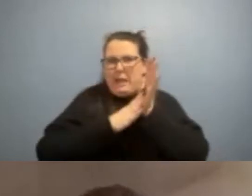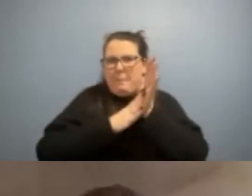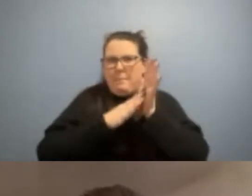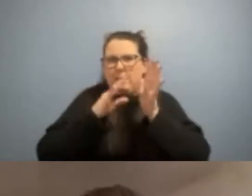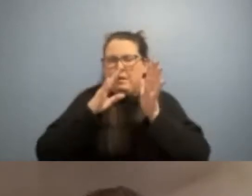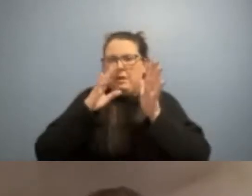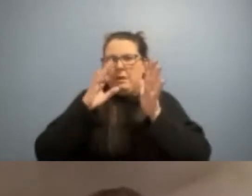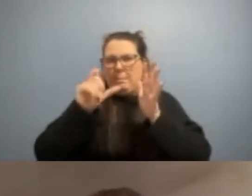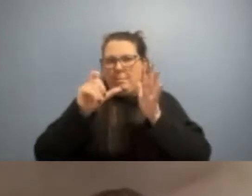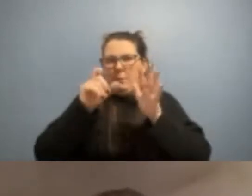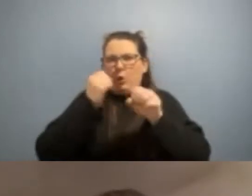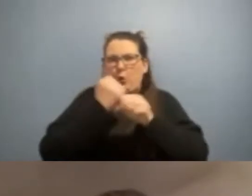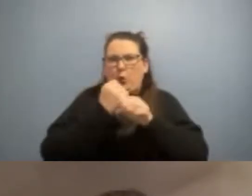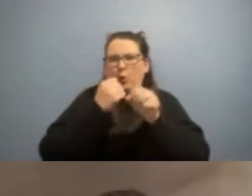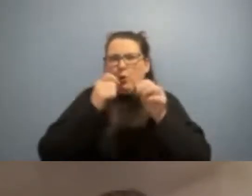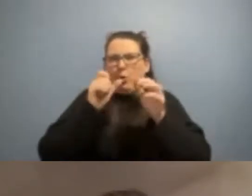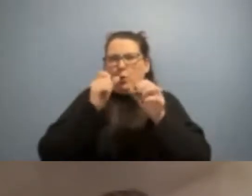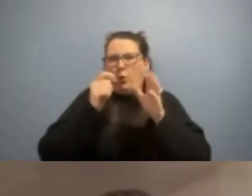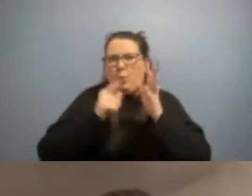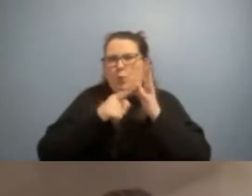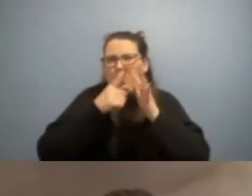up for quite a long time, so I'll go to you first.